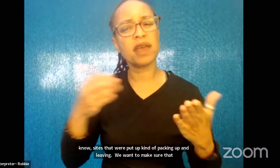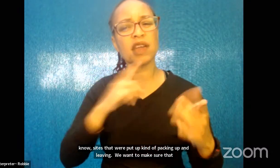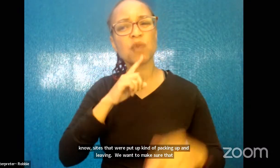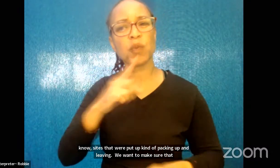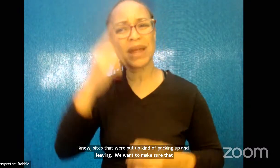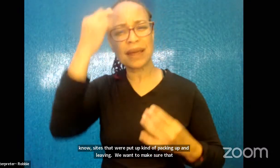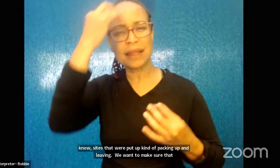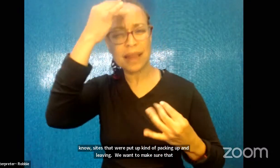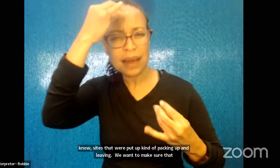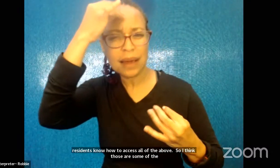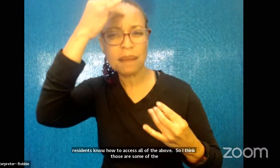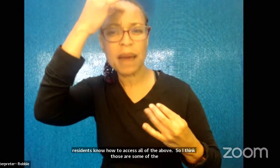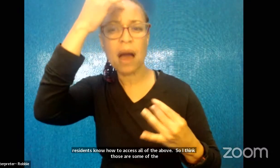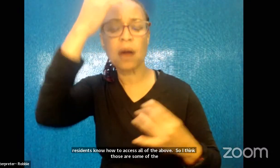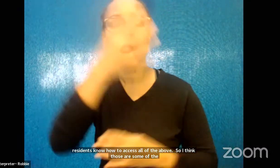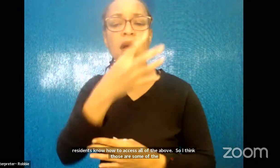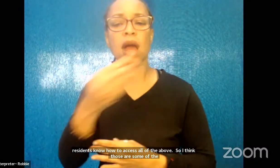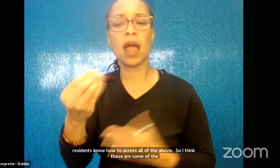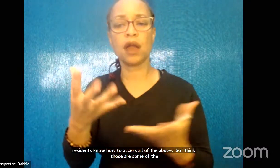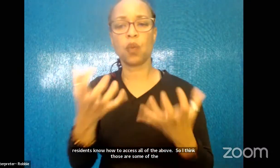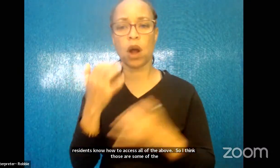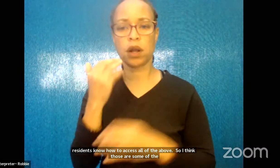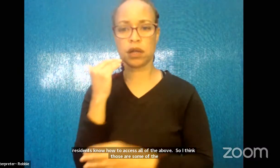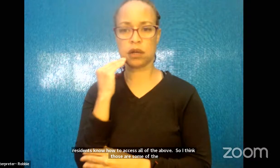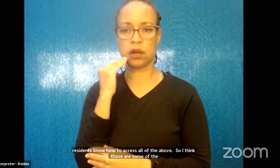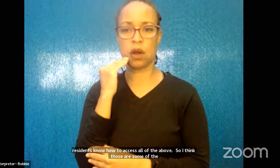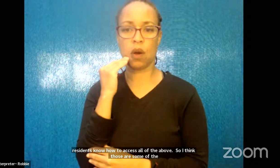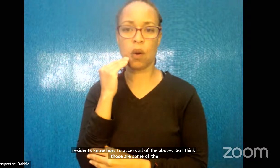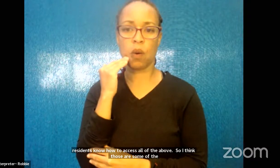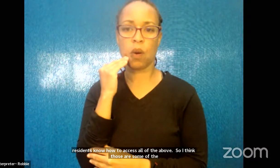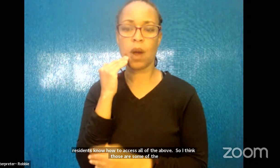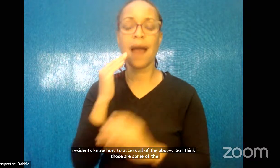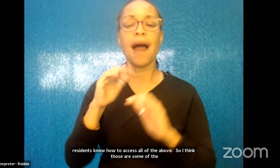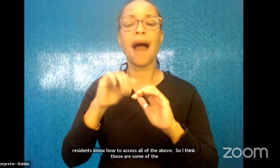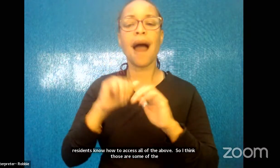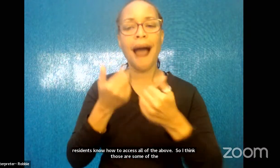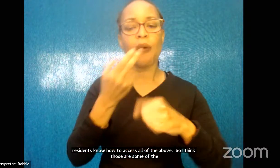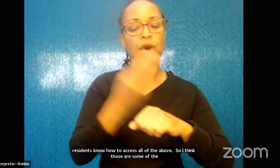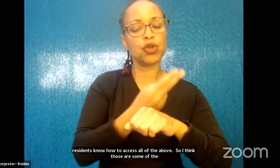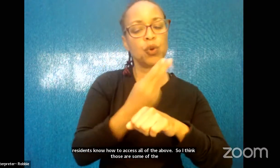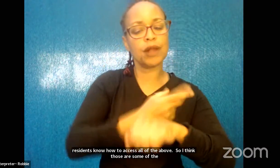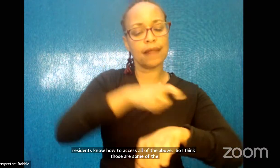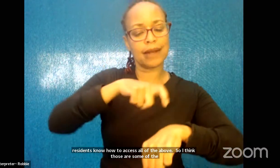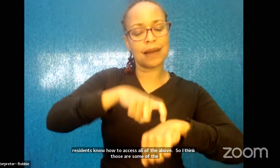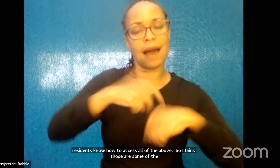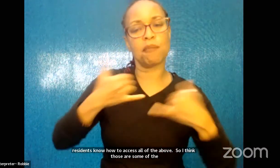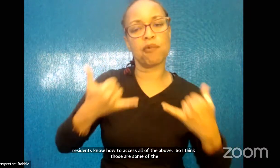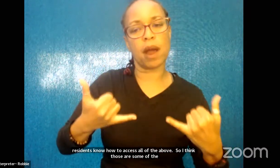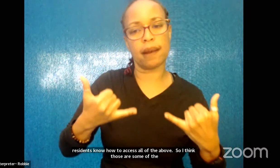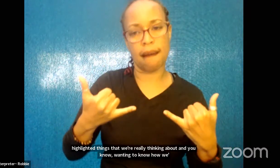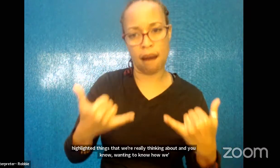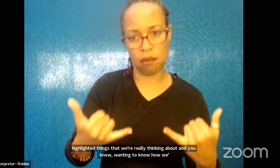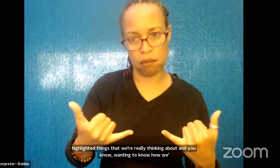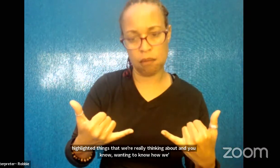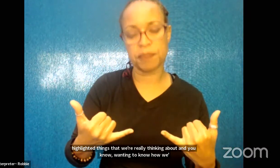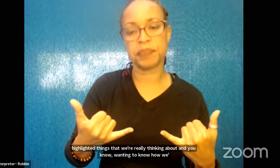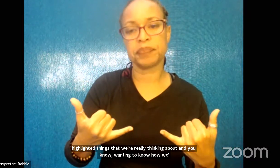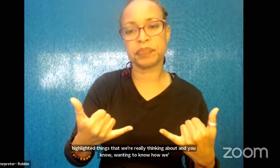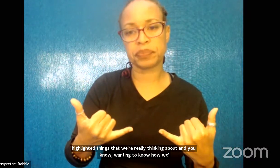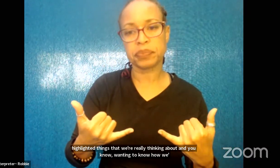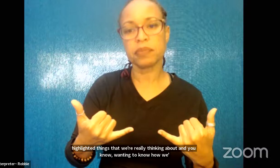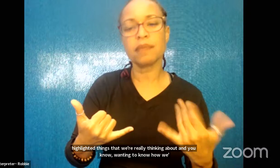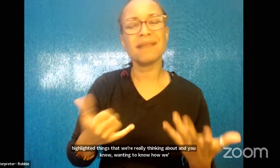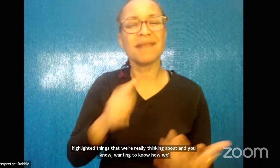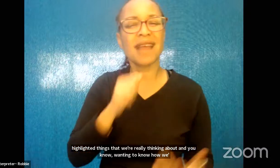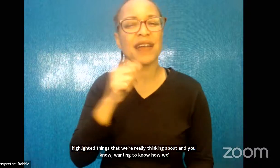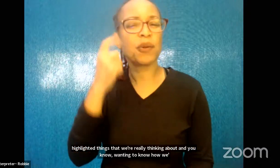about, and wanting to know how we're using this time, which is a lull. I don't